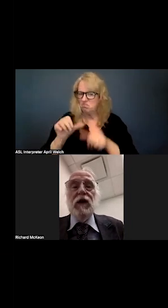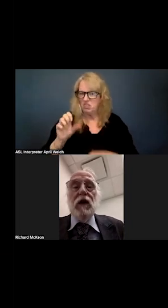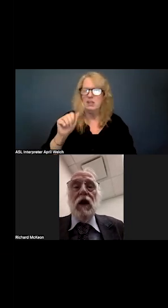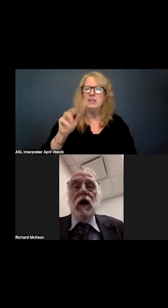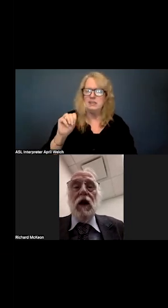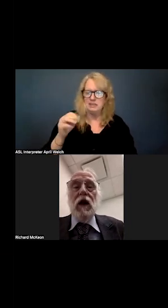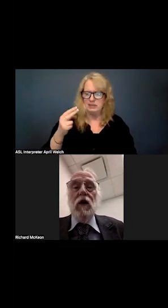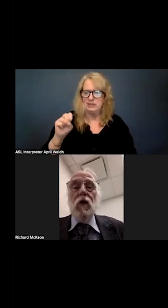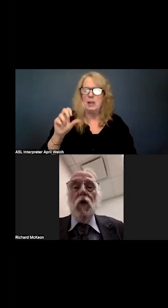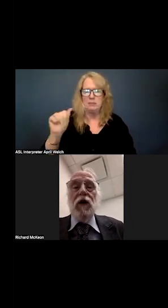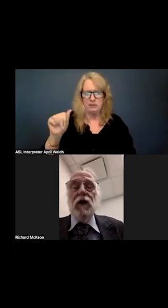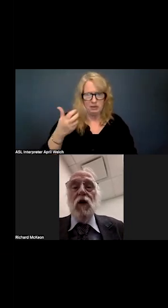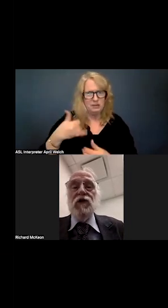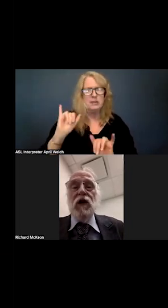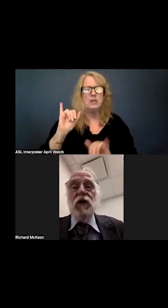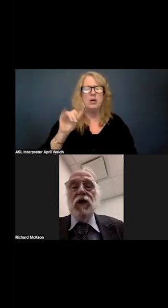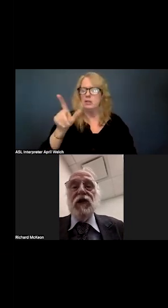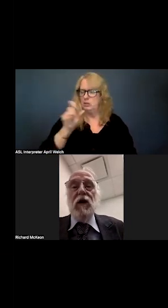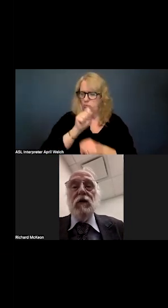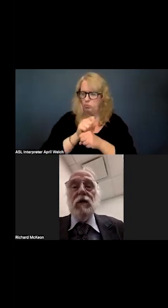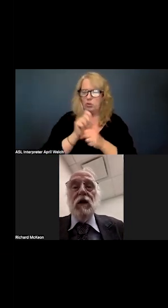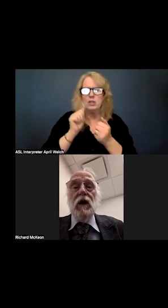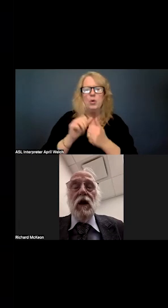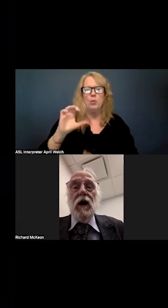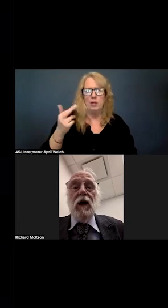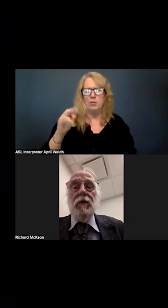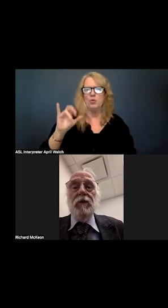is working closely with Chris Carroll.